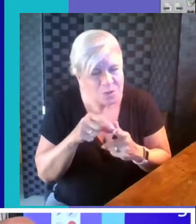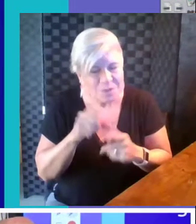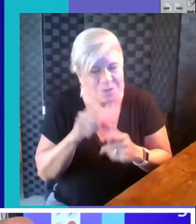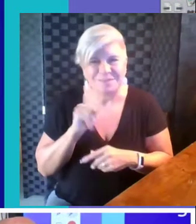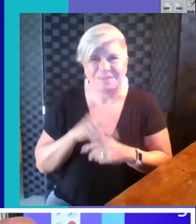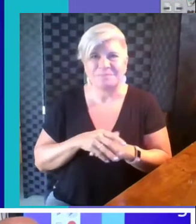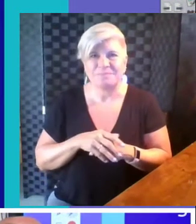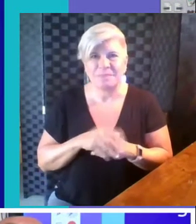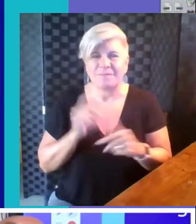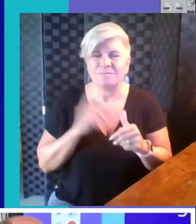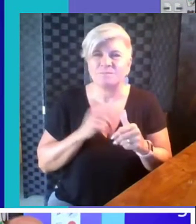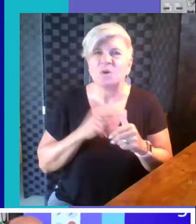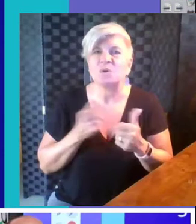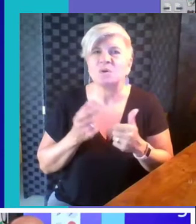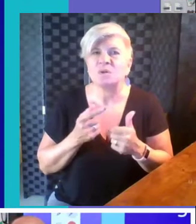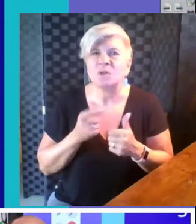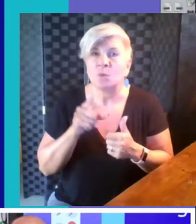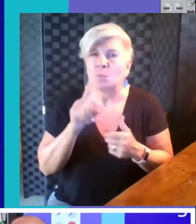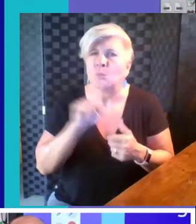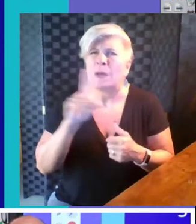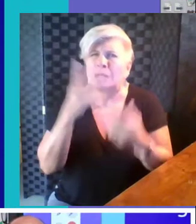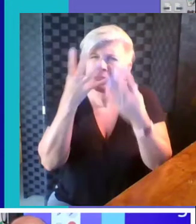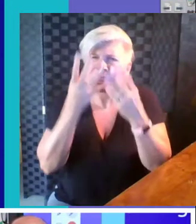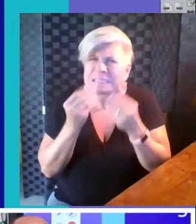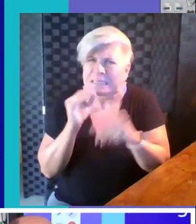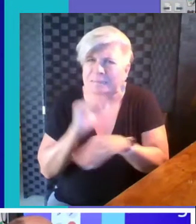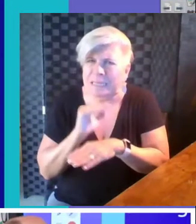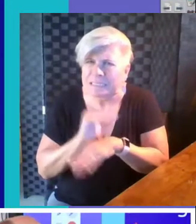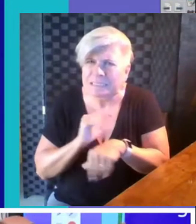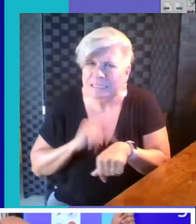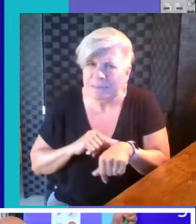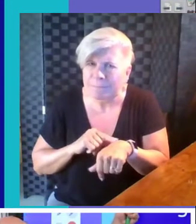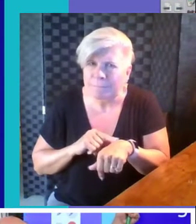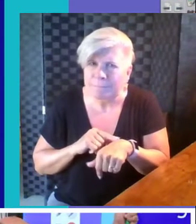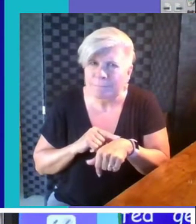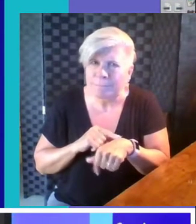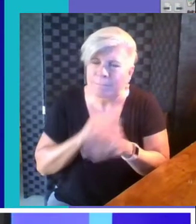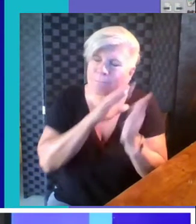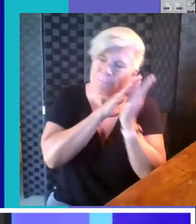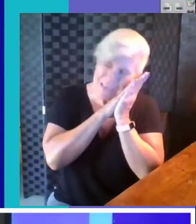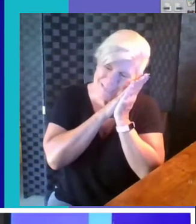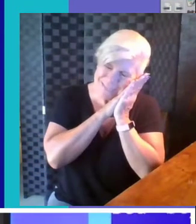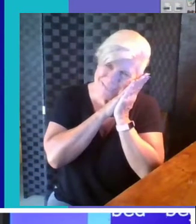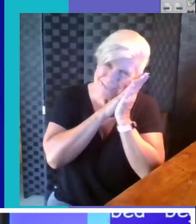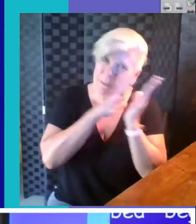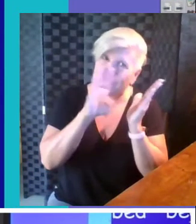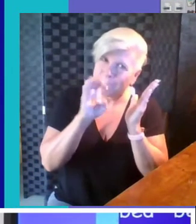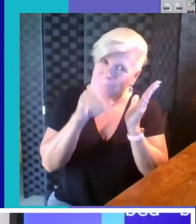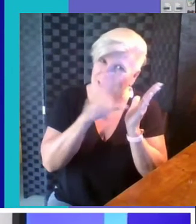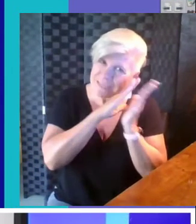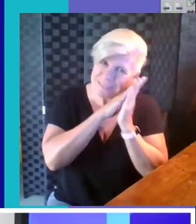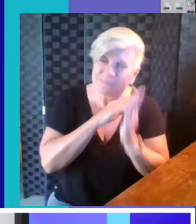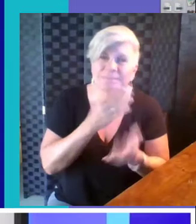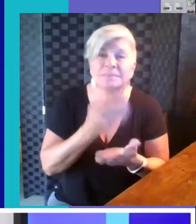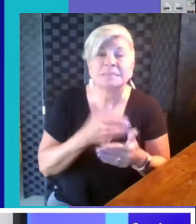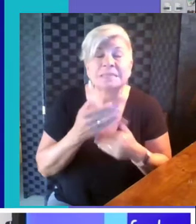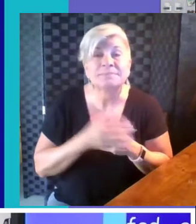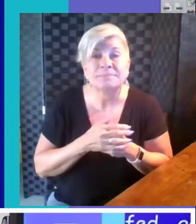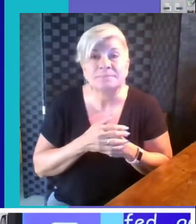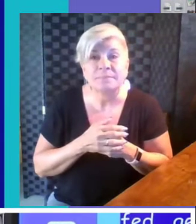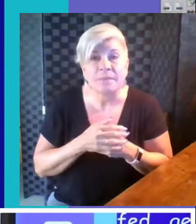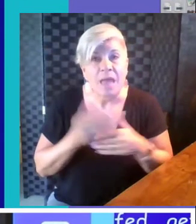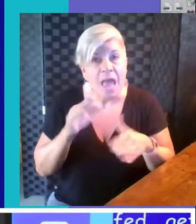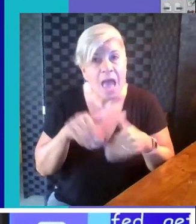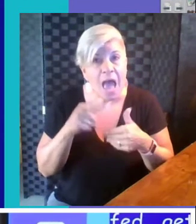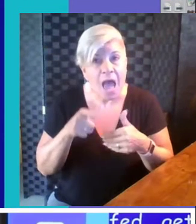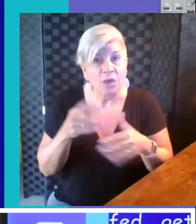okay? The first one is where you sleep at night. And that was easy. Bed. Here's the next one. This